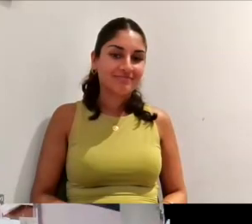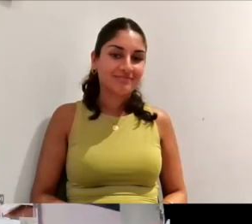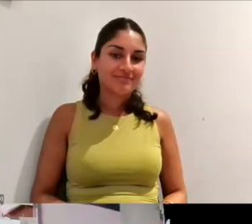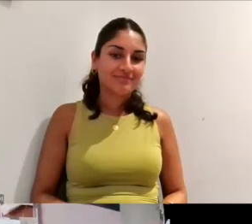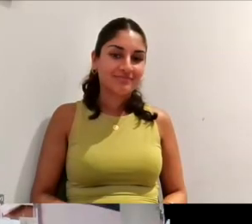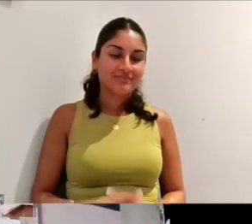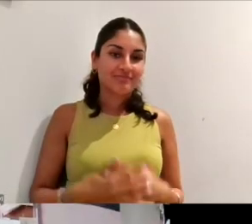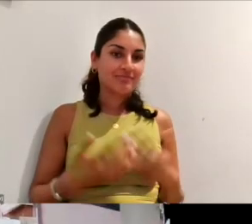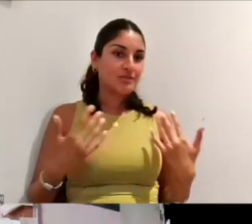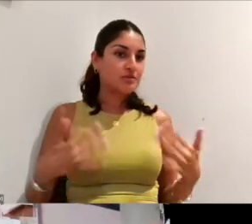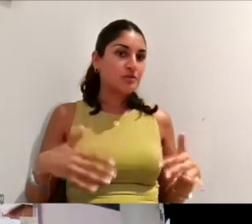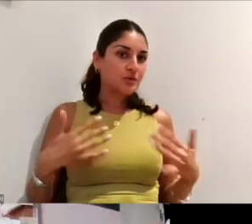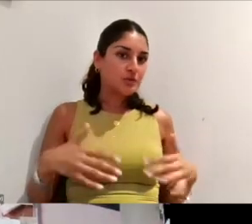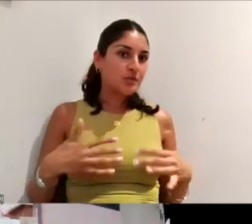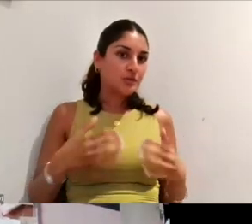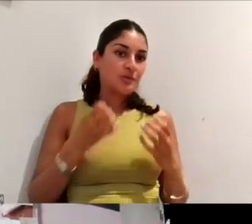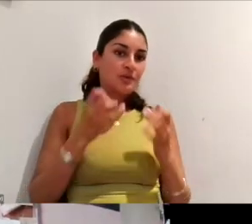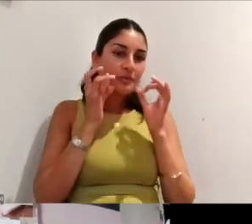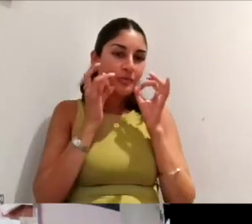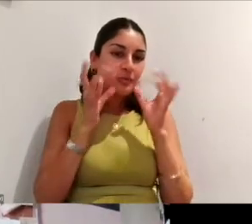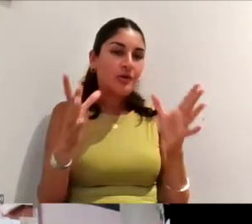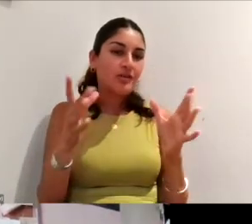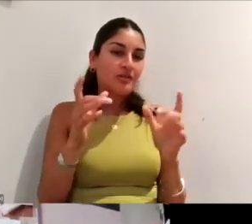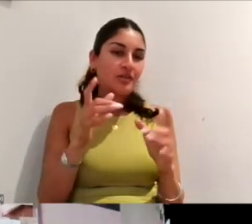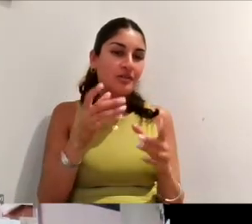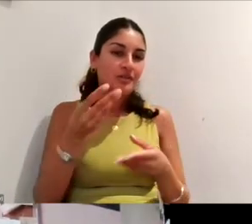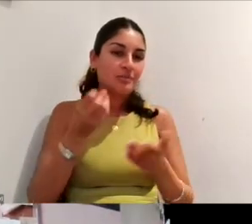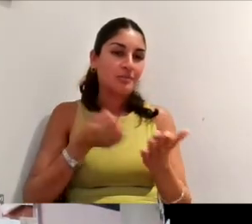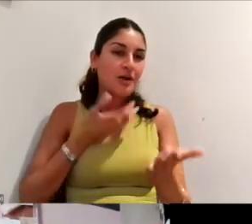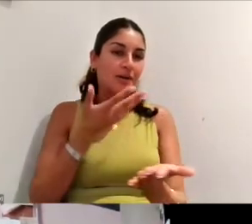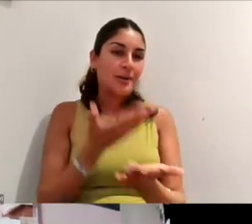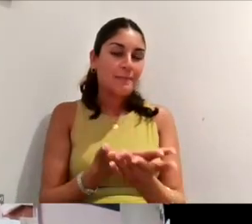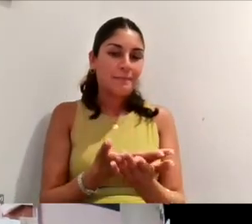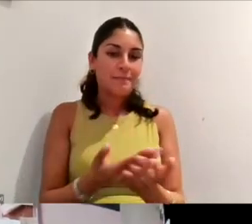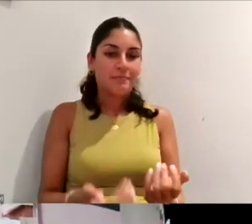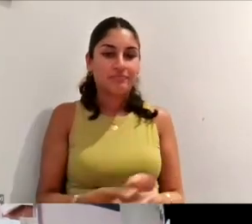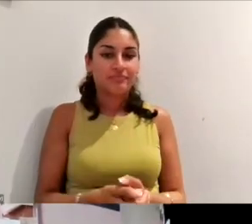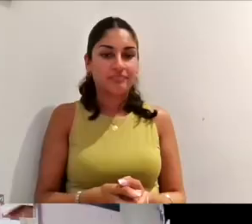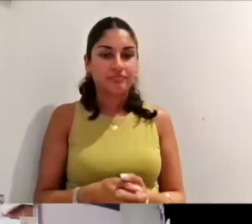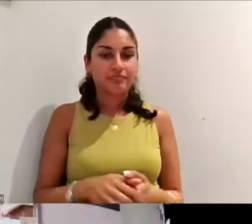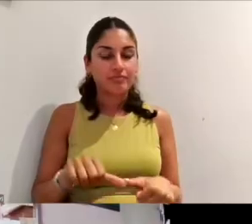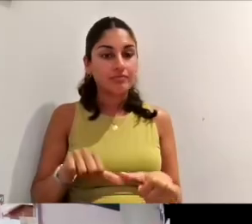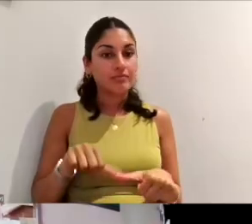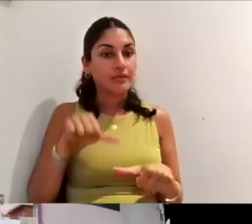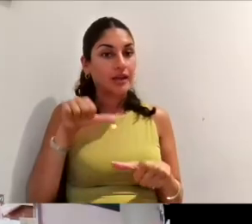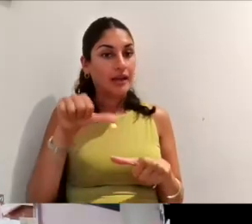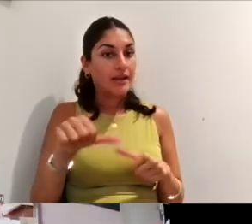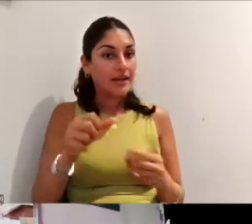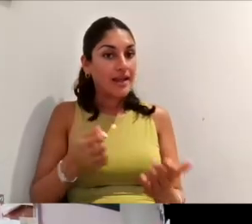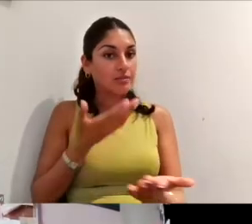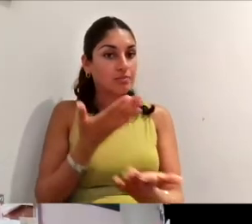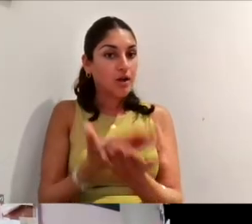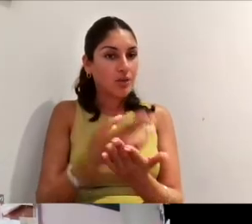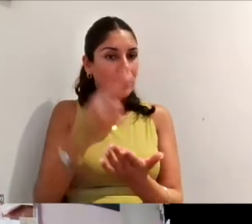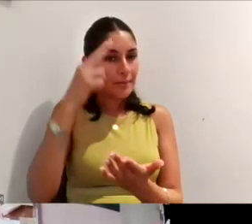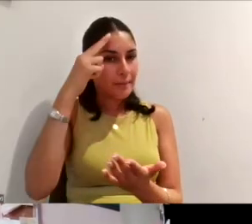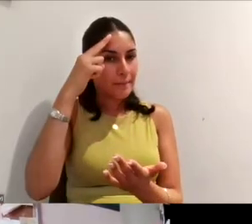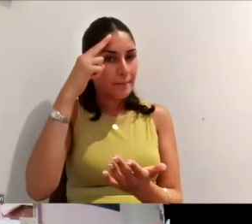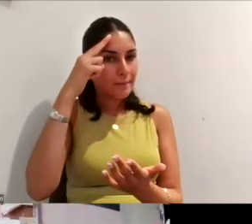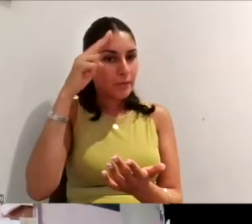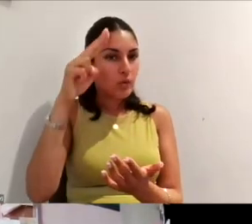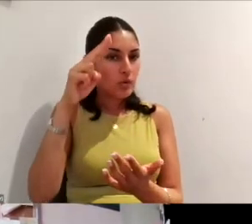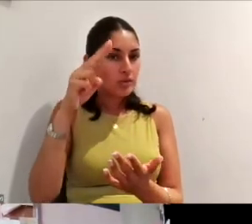That was incredible. And the next one is called, I got some Punjabi